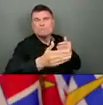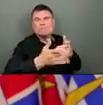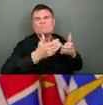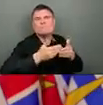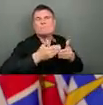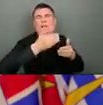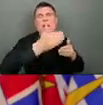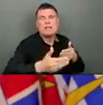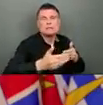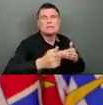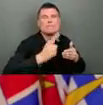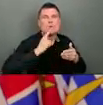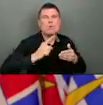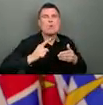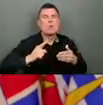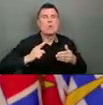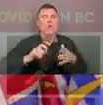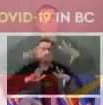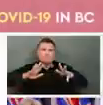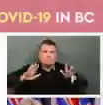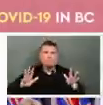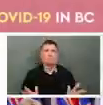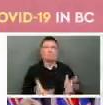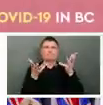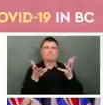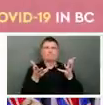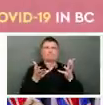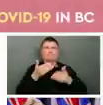forward. So this is